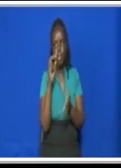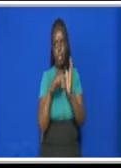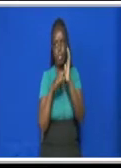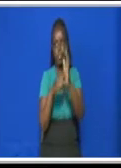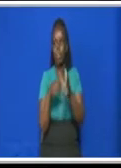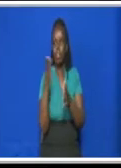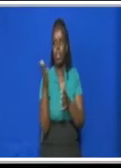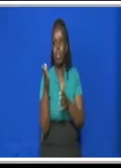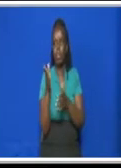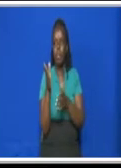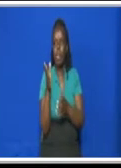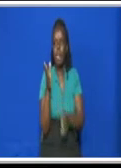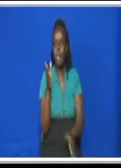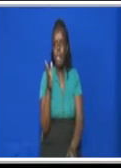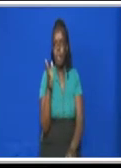aqueous. So,